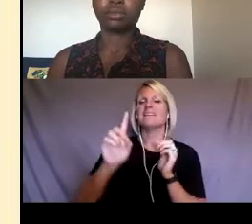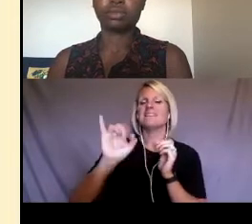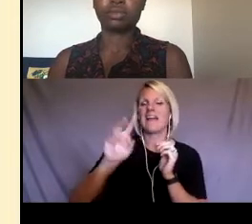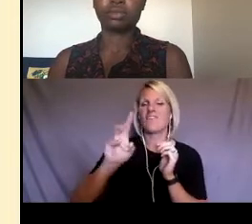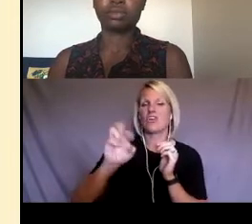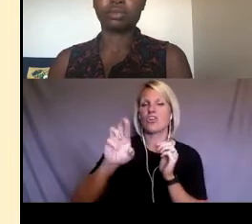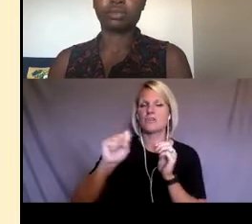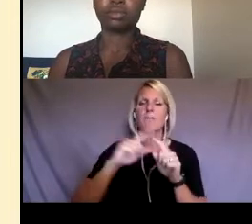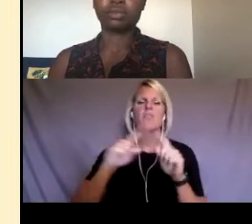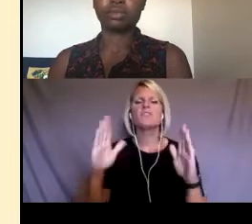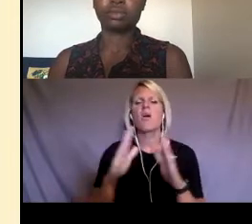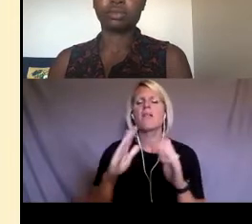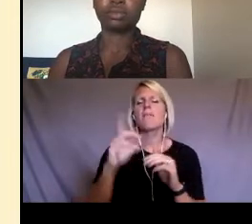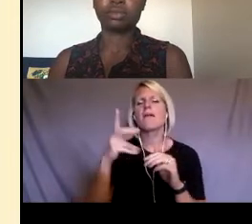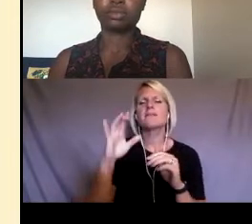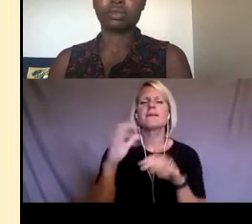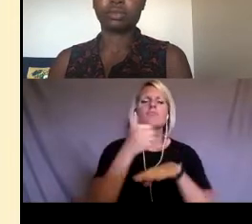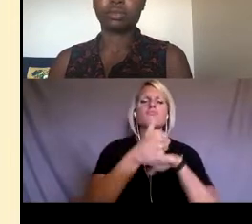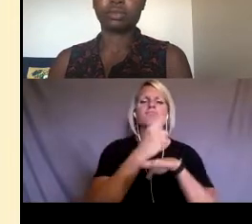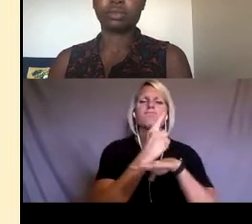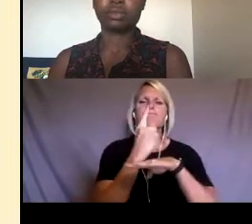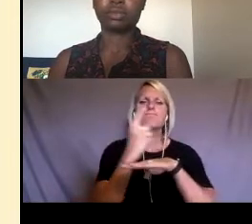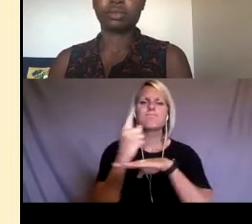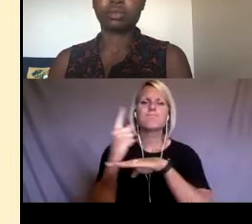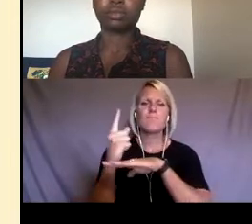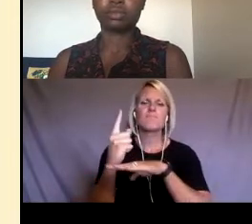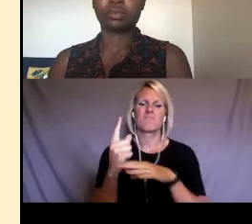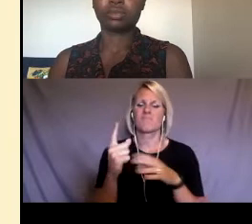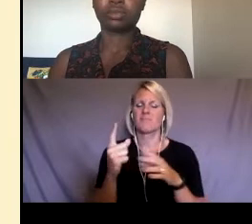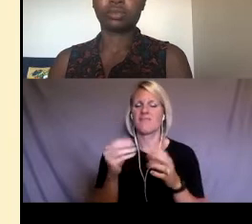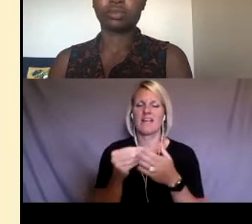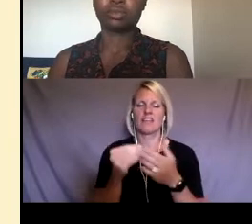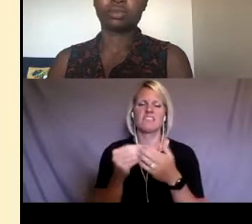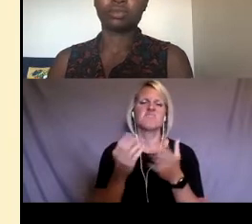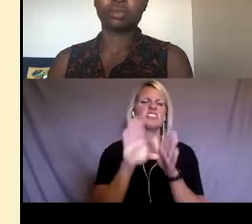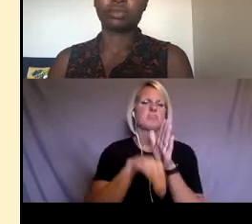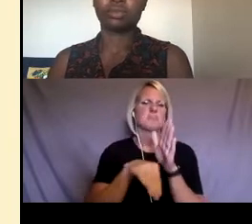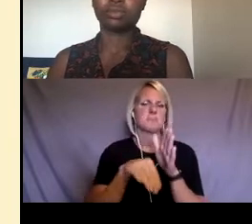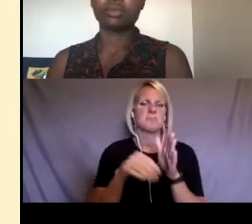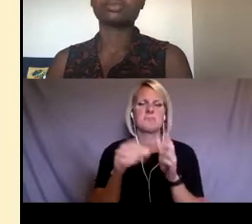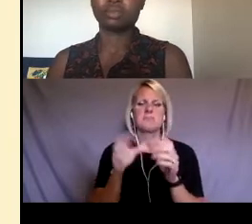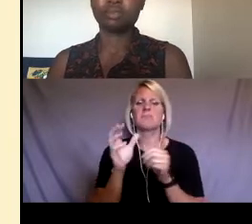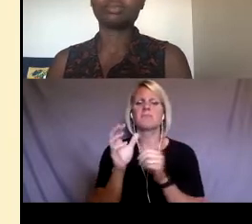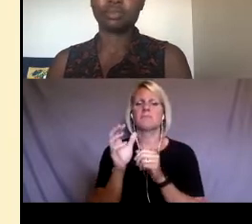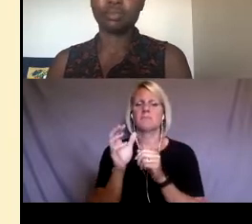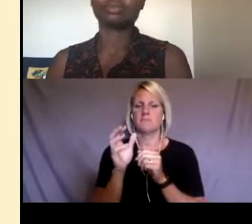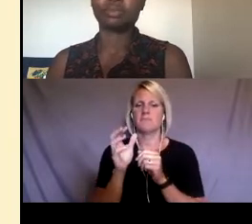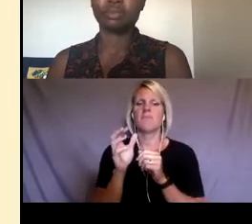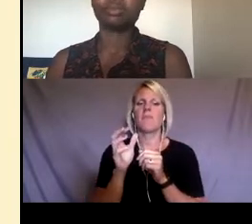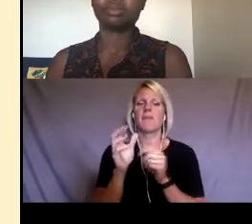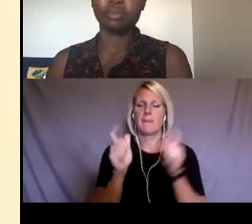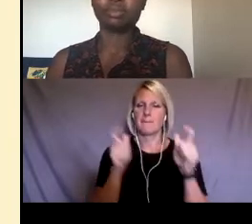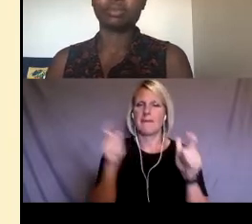course more financially economical than the larger planters that Courtney showed that